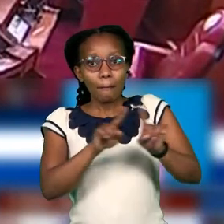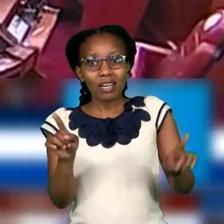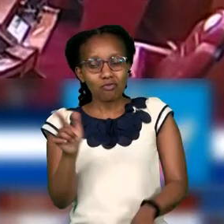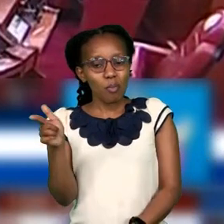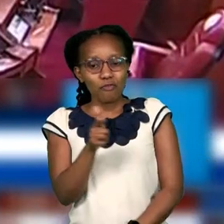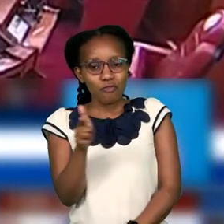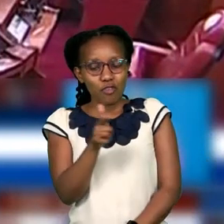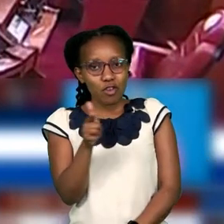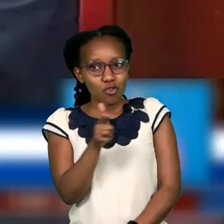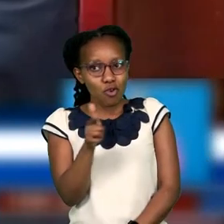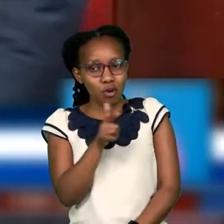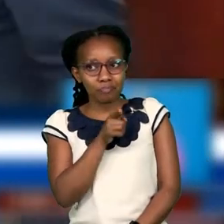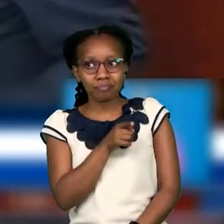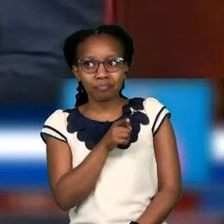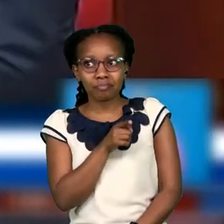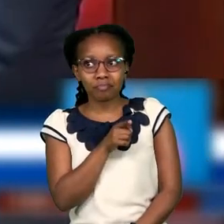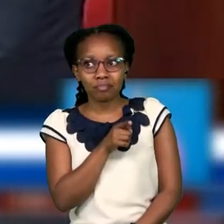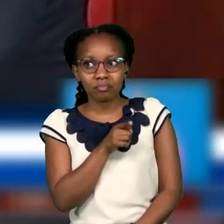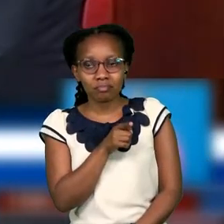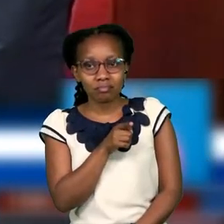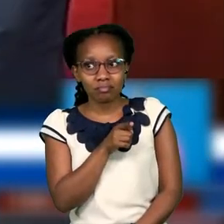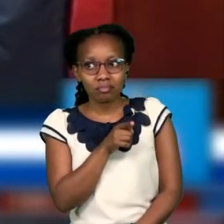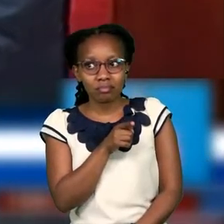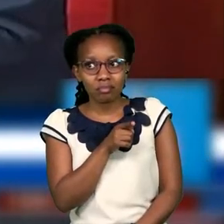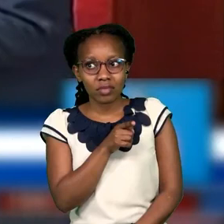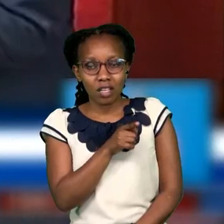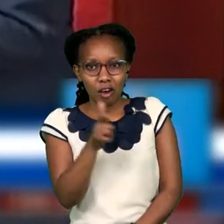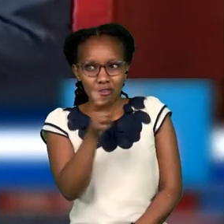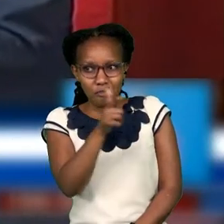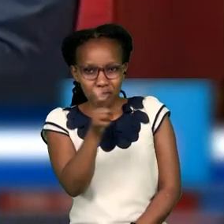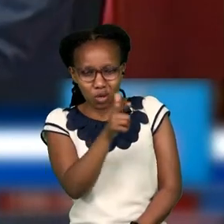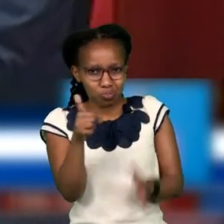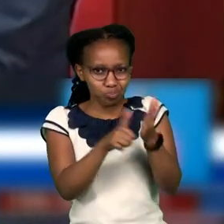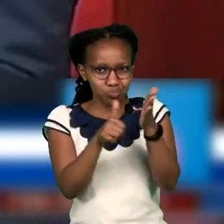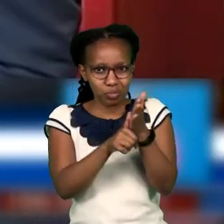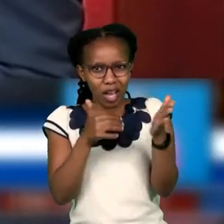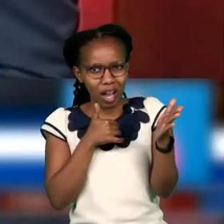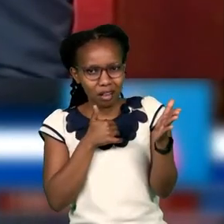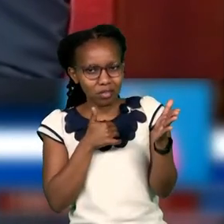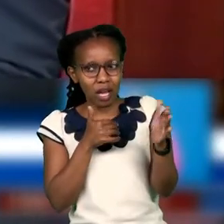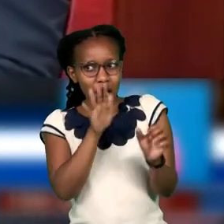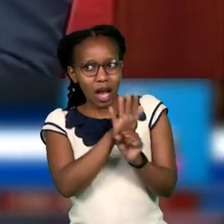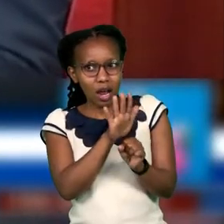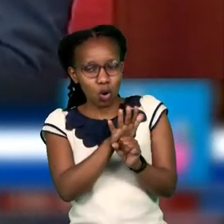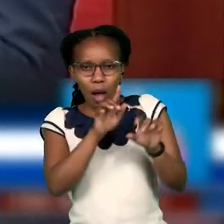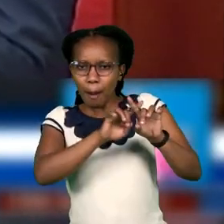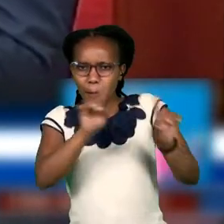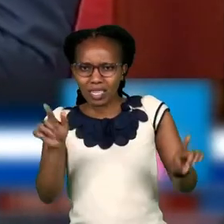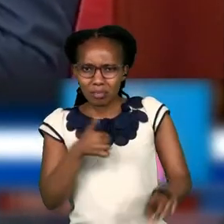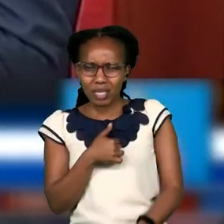itself, you could tell that the video had been manipulated. What bothers me, Mr. Speaker,